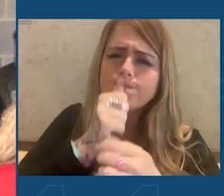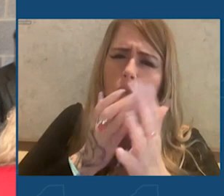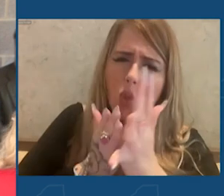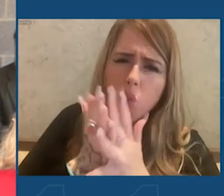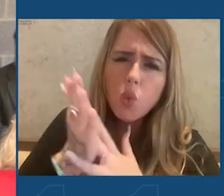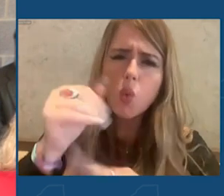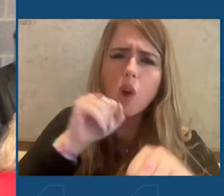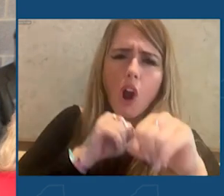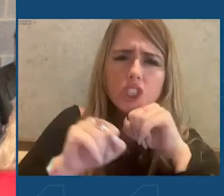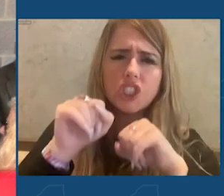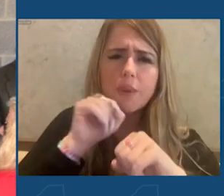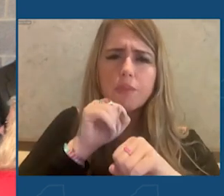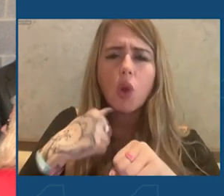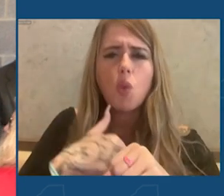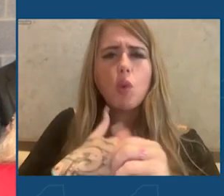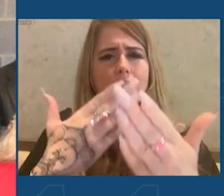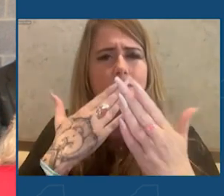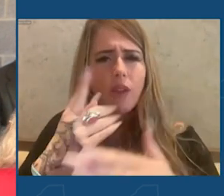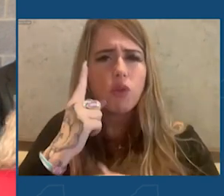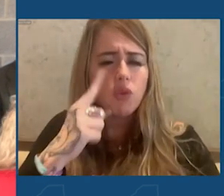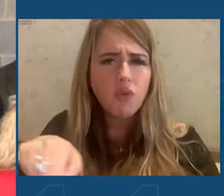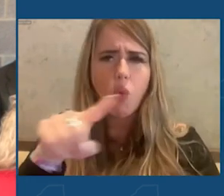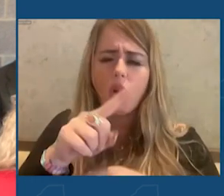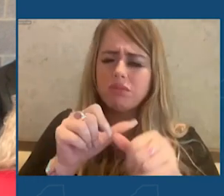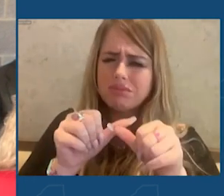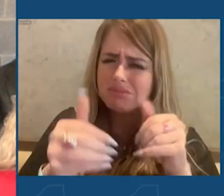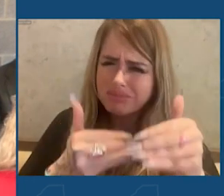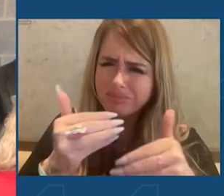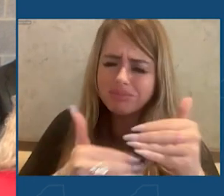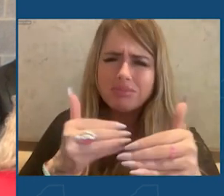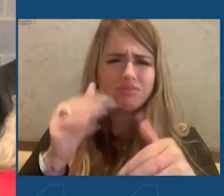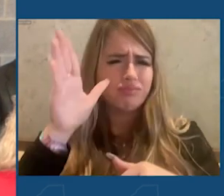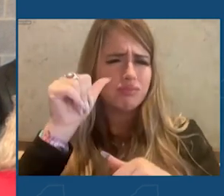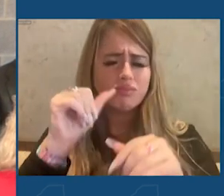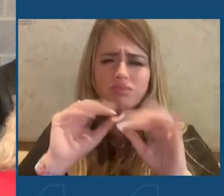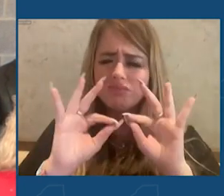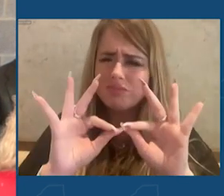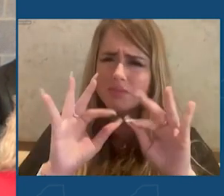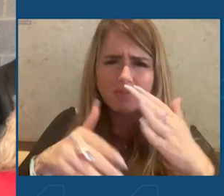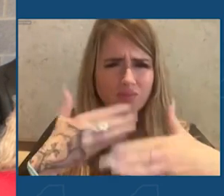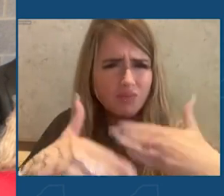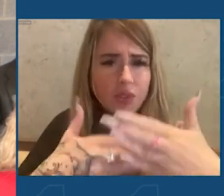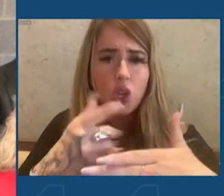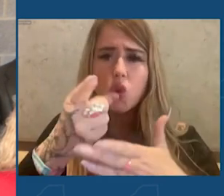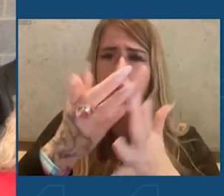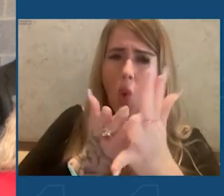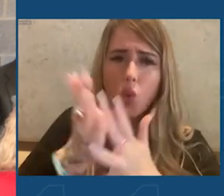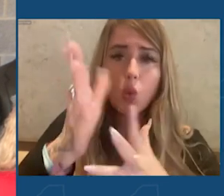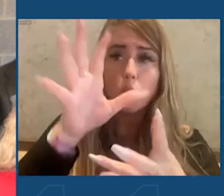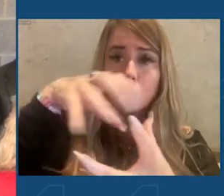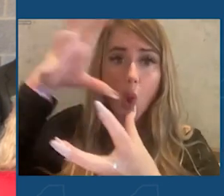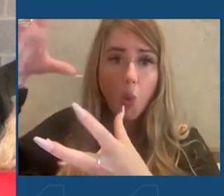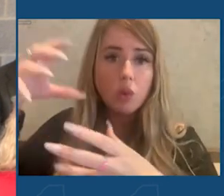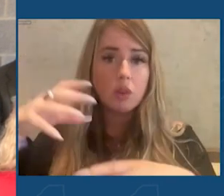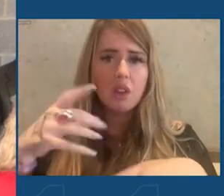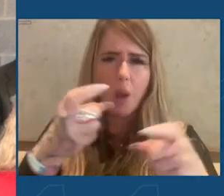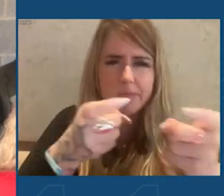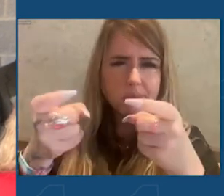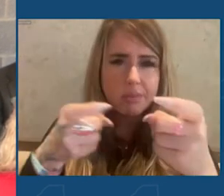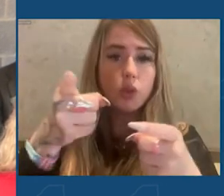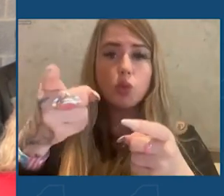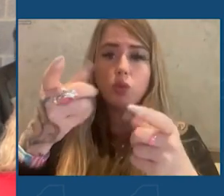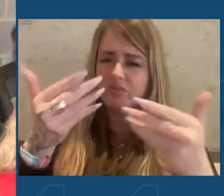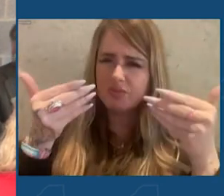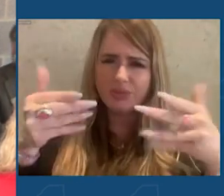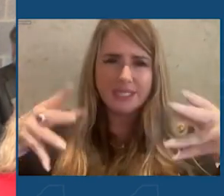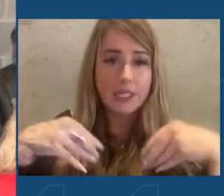for embracing the suck and doing it anyway, for walking into the smoke voluntarily, the fire, and not knowing if you're going to come